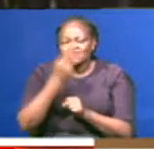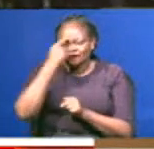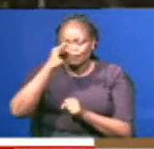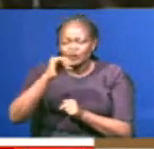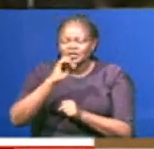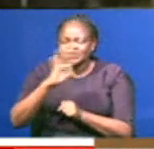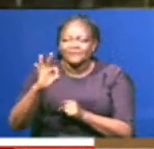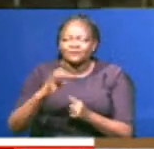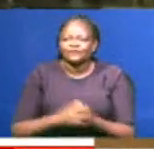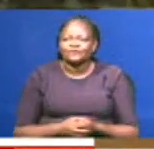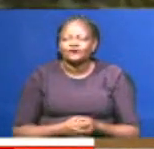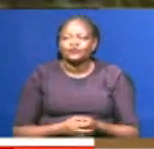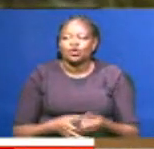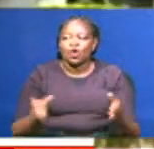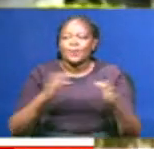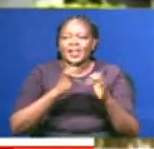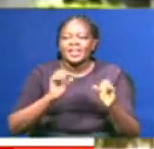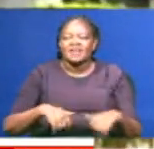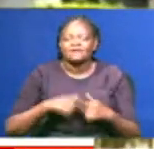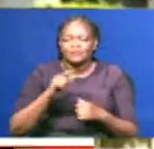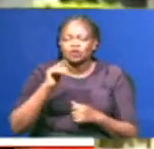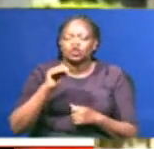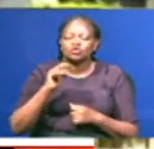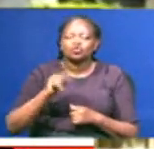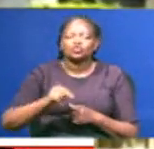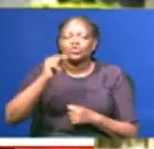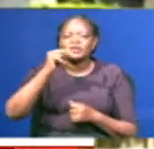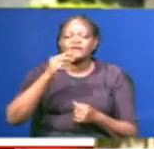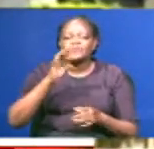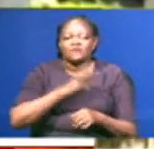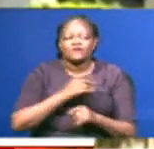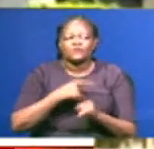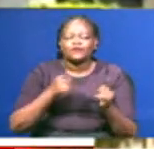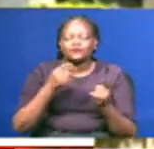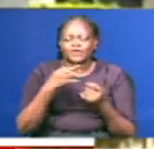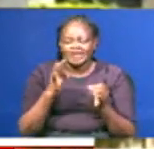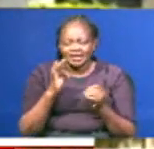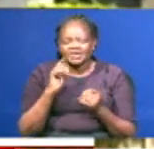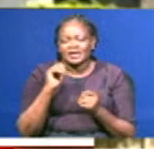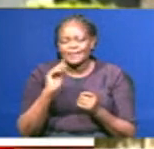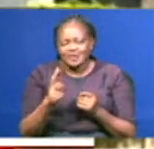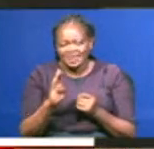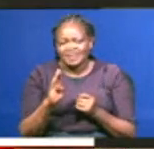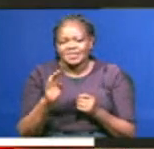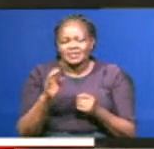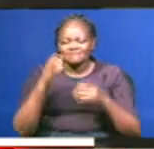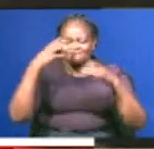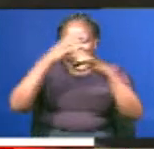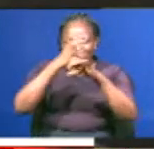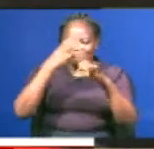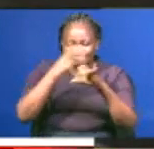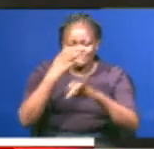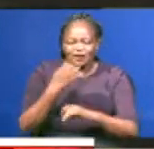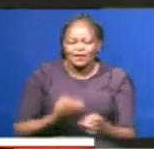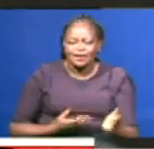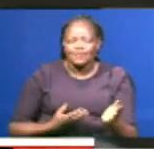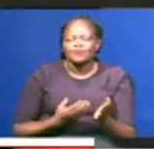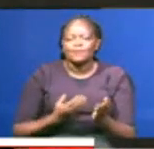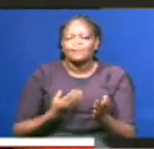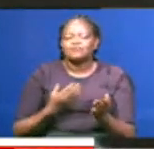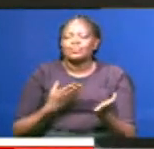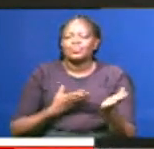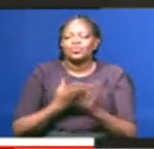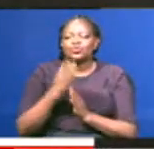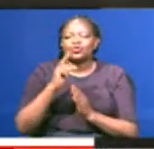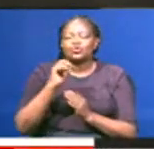Finally, communities living in Teso North have benefited from free tuberculosis screening courtesy of USAID and